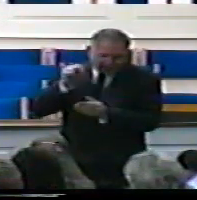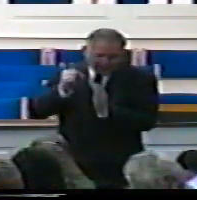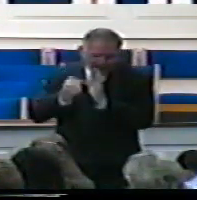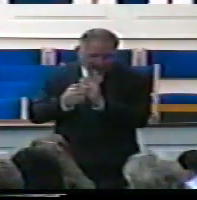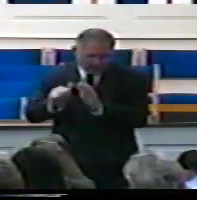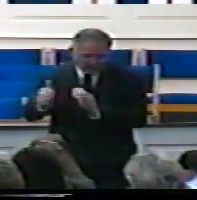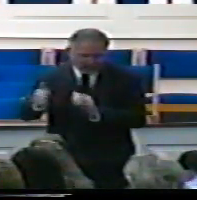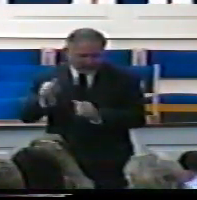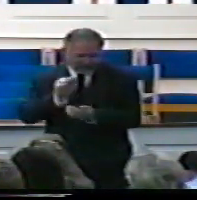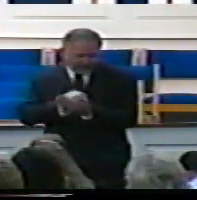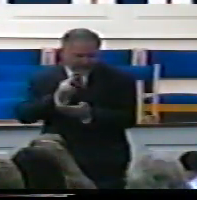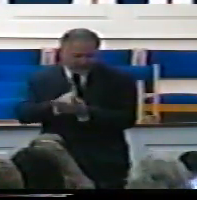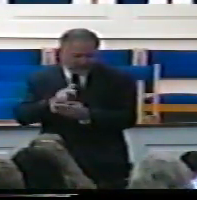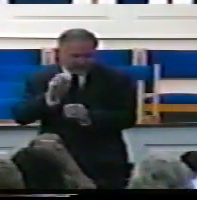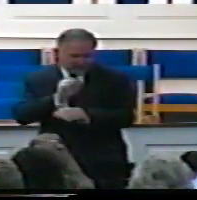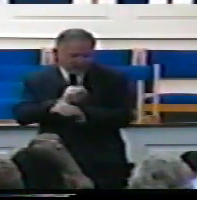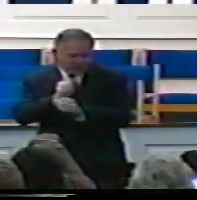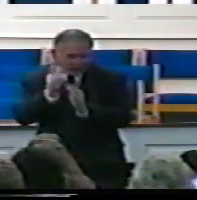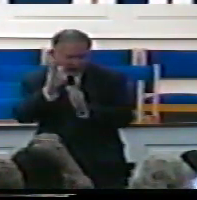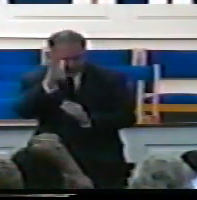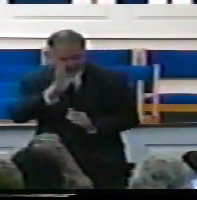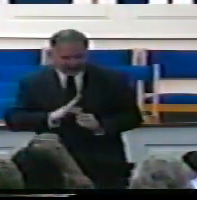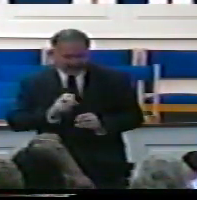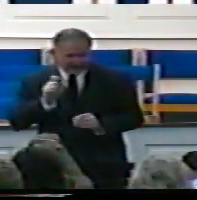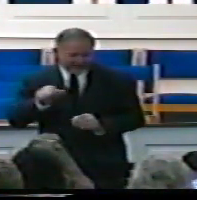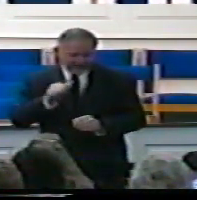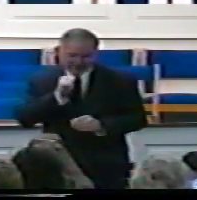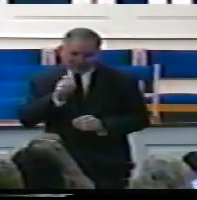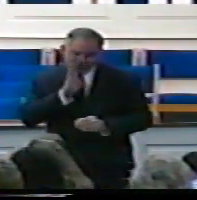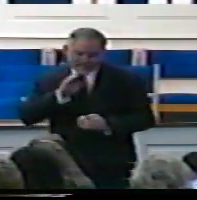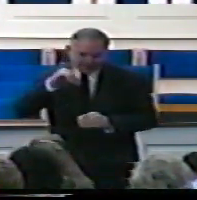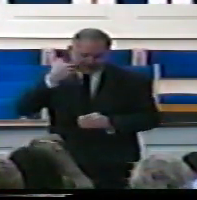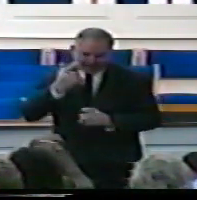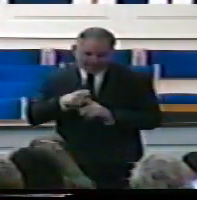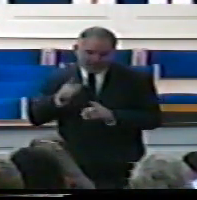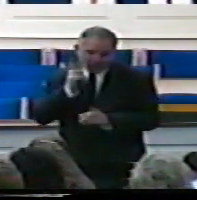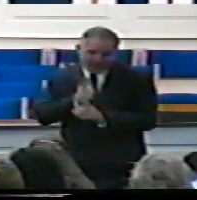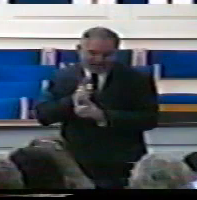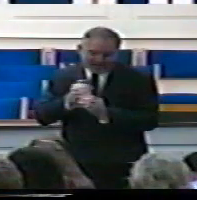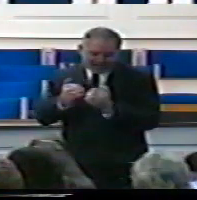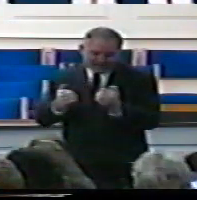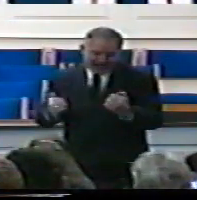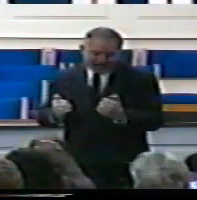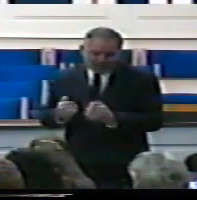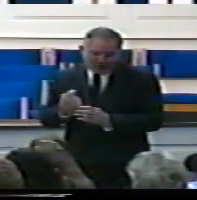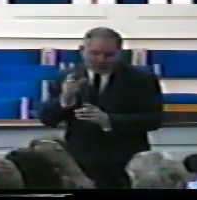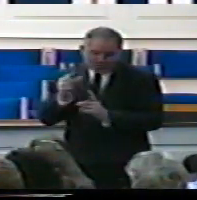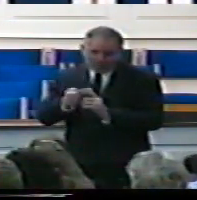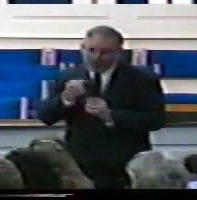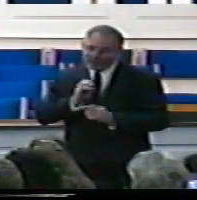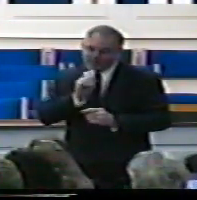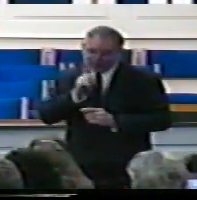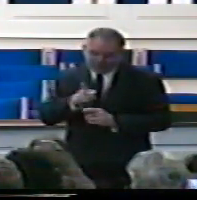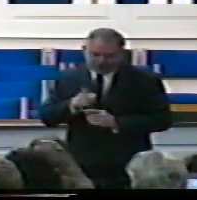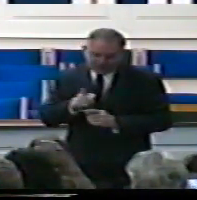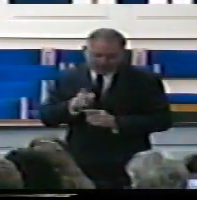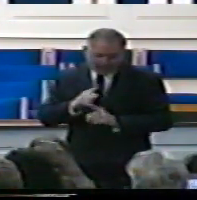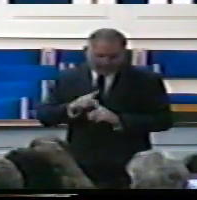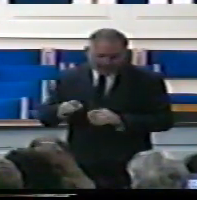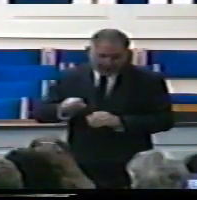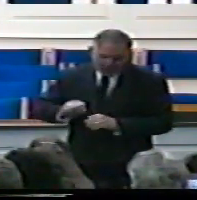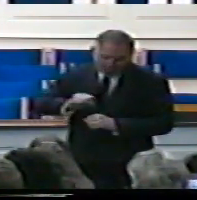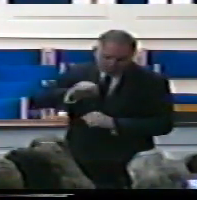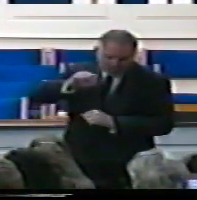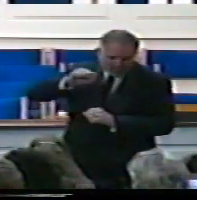approved unto God, a workman that needs not to be ashamed, rightly dividing the word of truth. But shun profane and vain babblings, for they will increase unto more